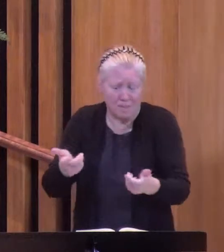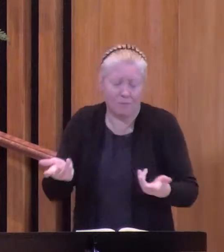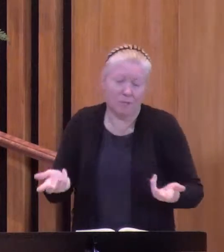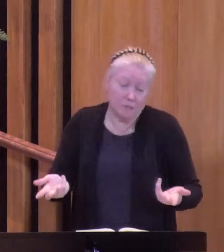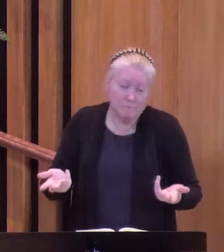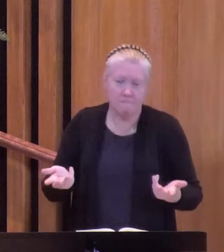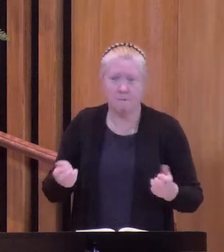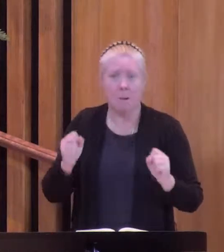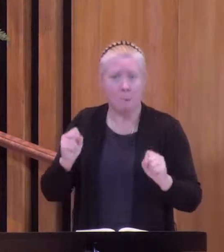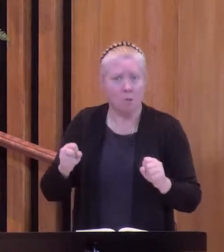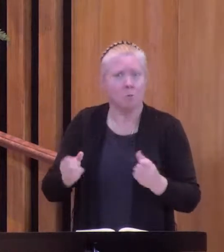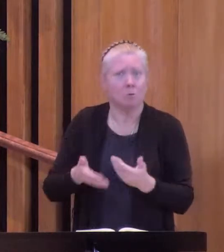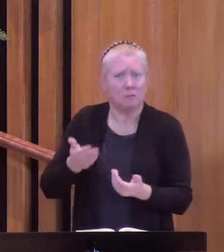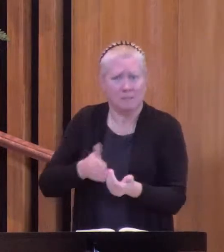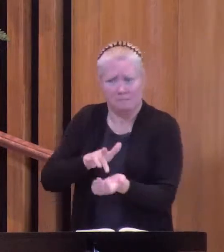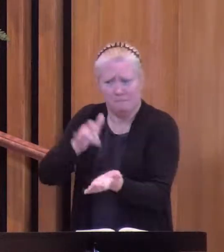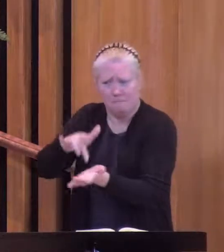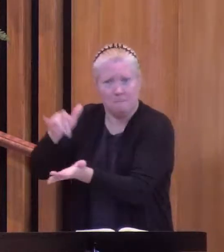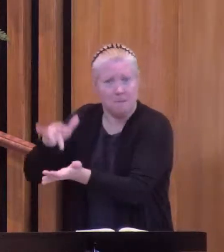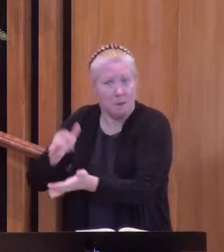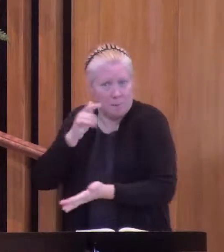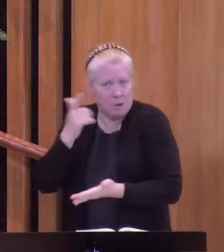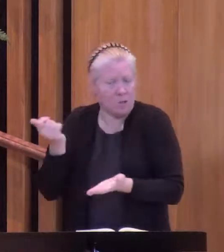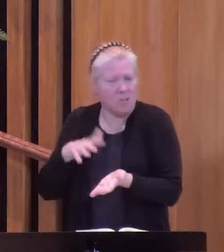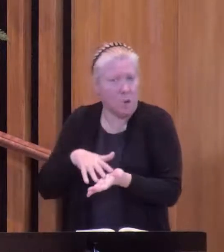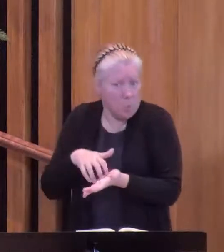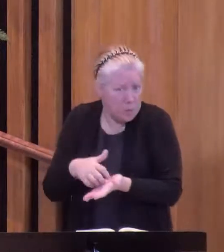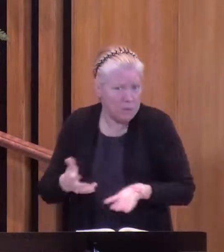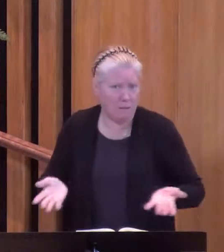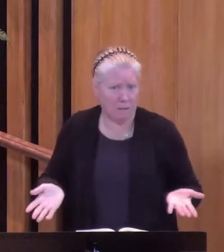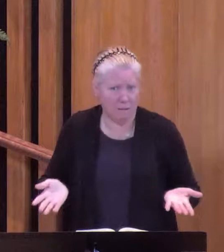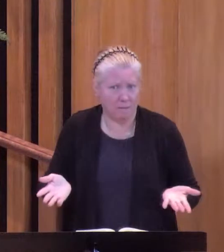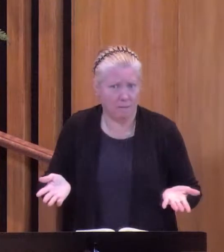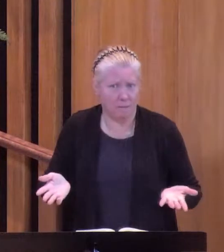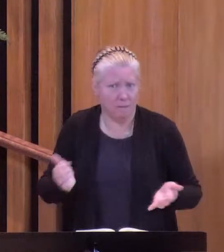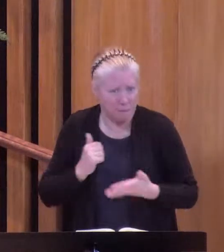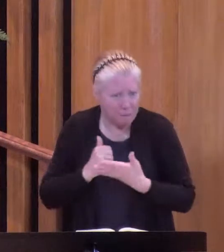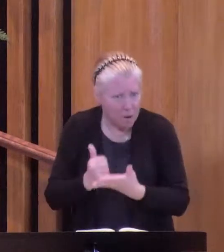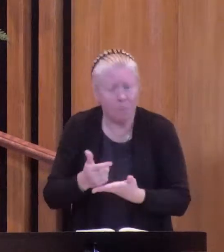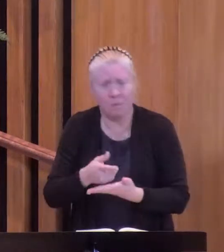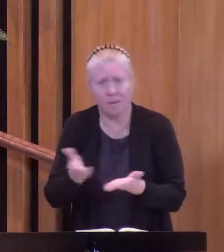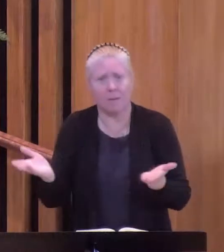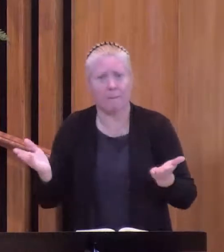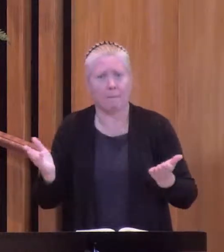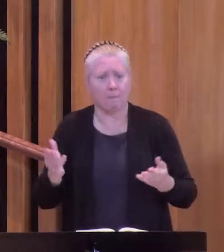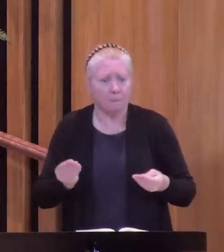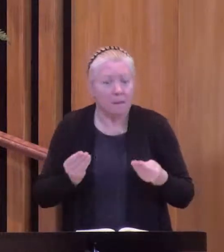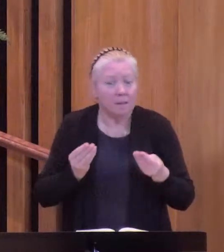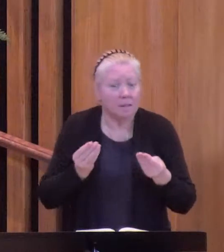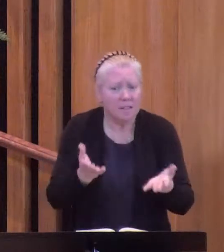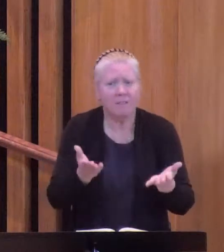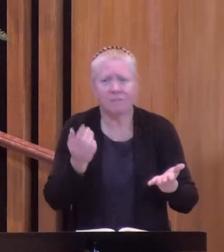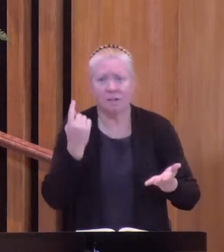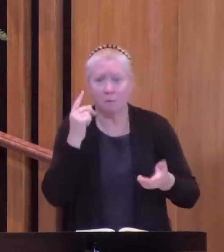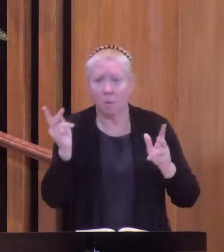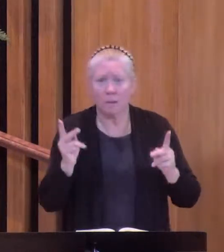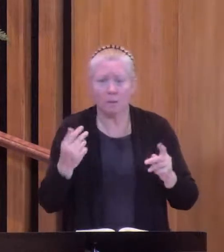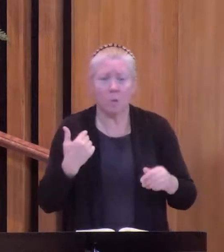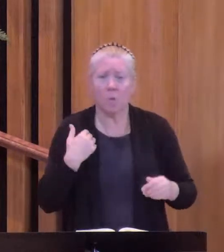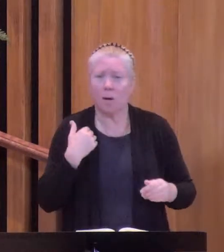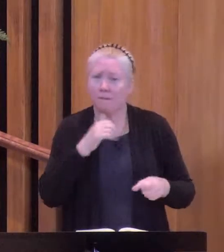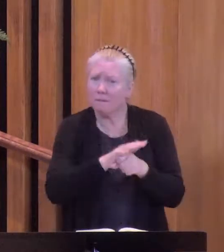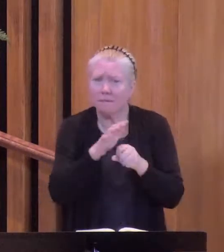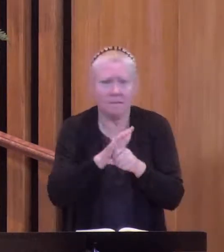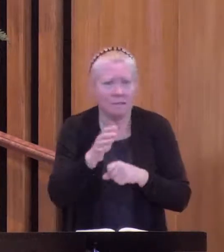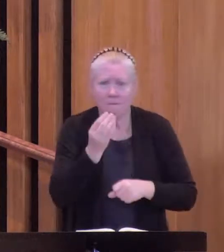feed the hungry, give shelter to those who lack it. That is the work of